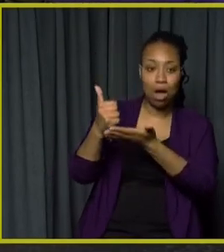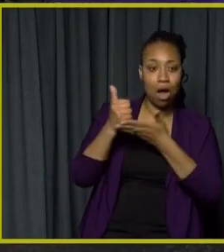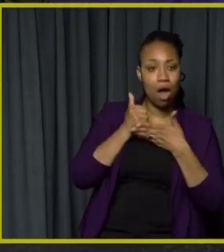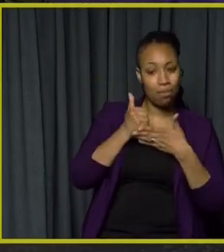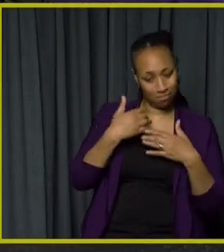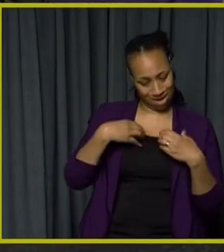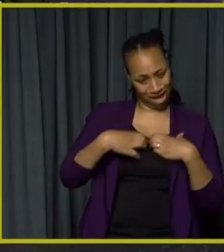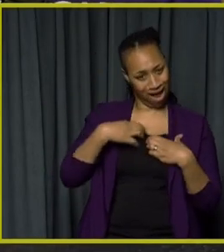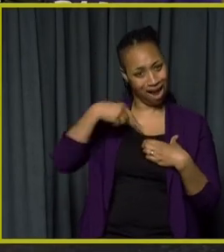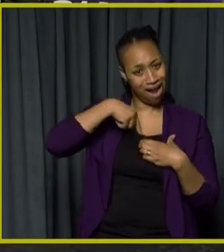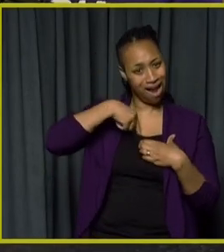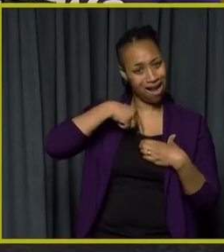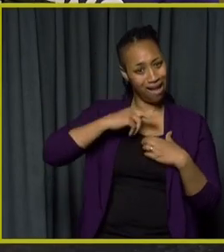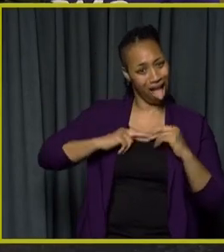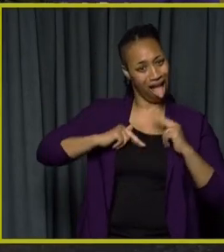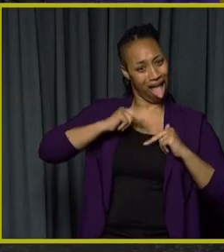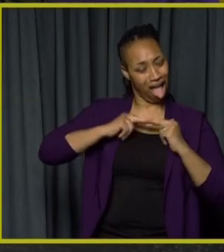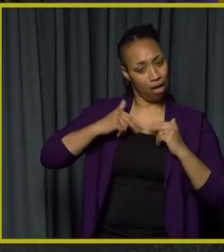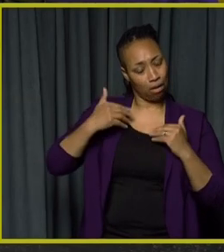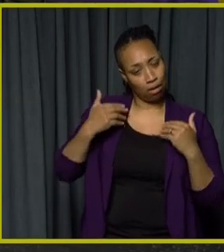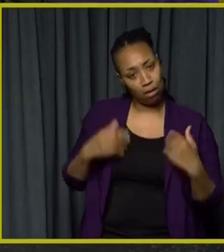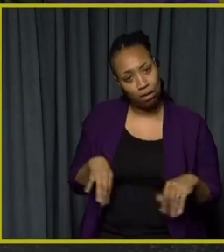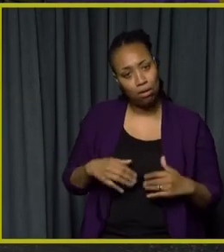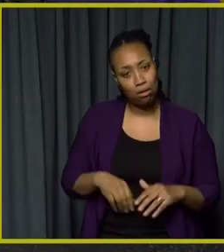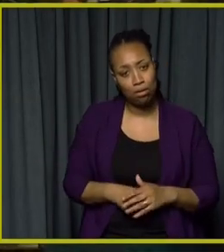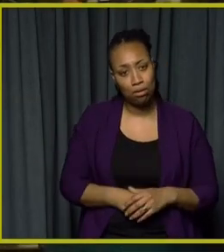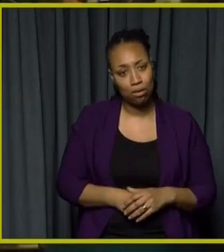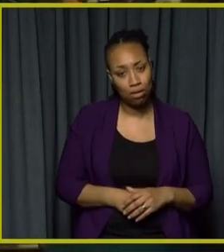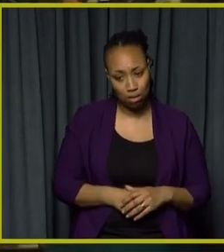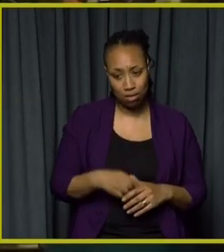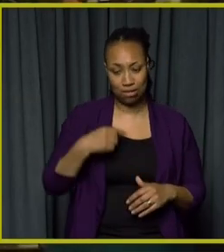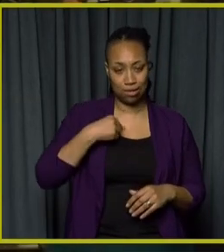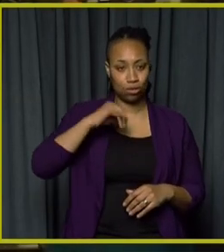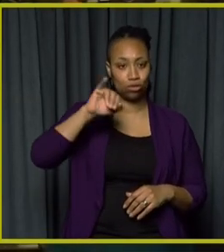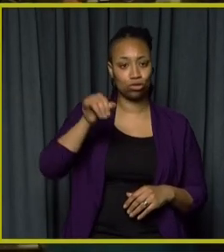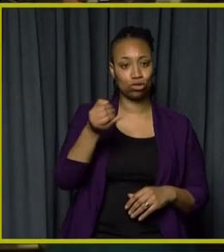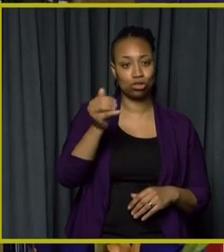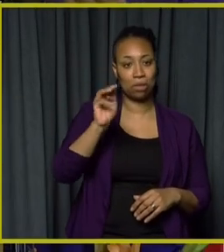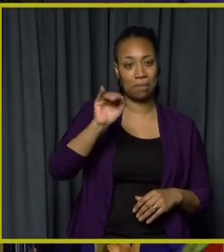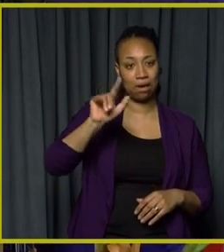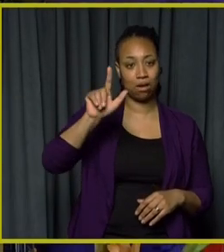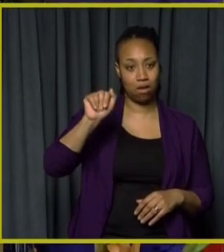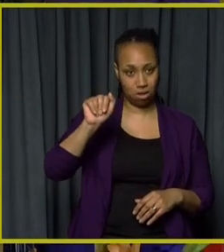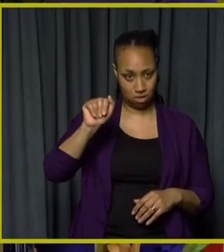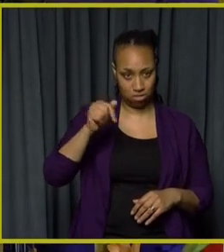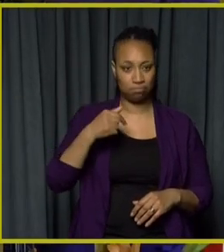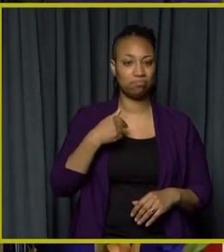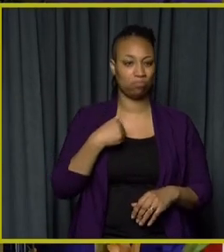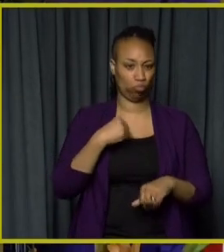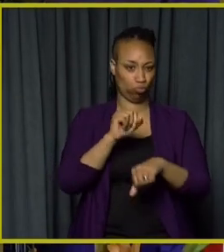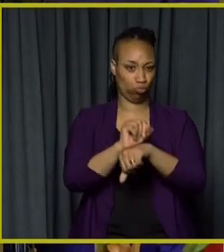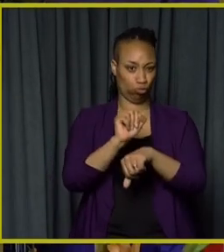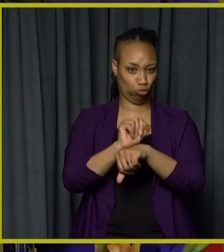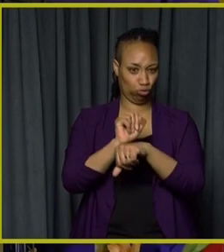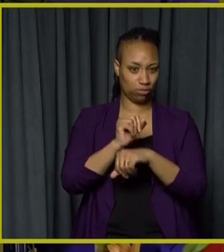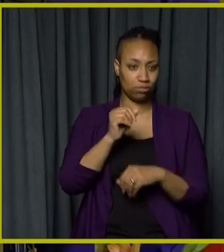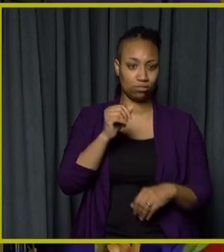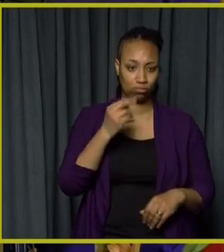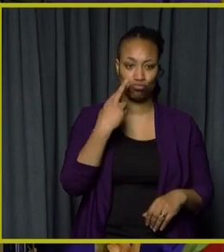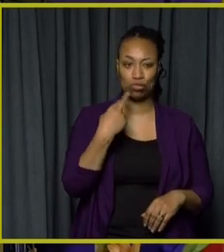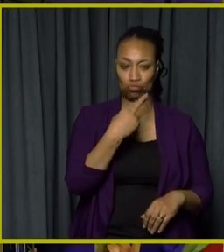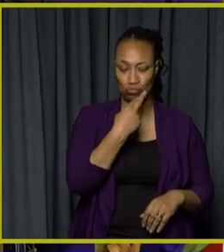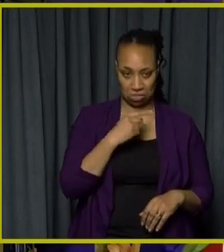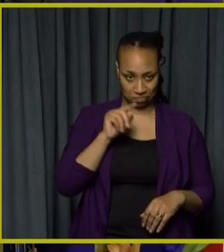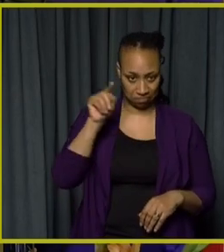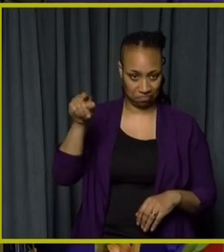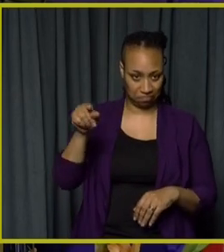at Freddy's, where I serve customers and train other employees. Freddy's is a multi-million dollar company, and I earn